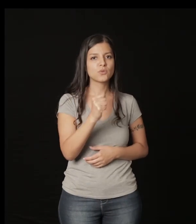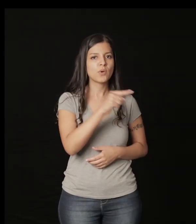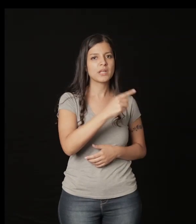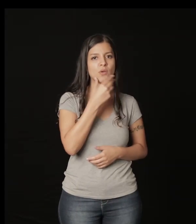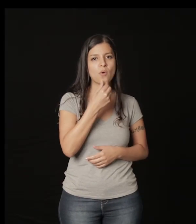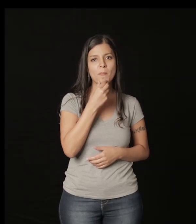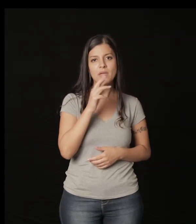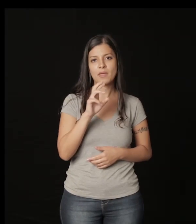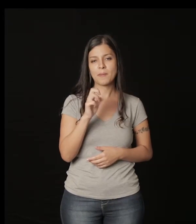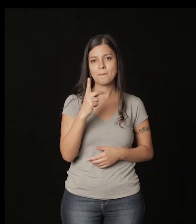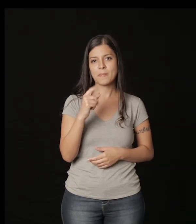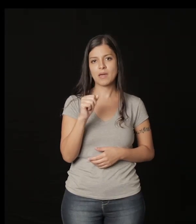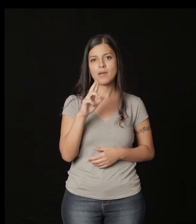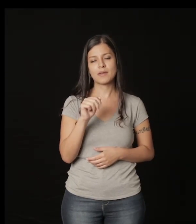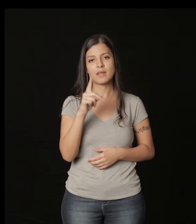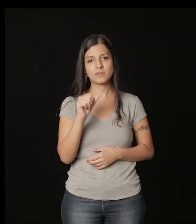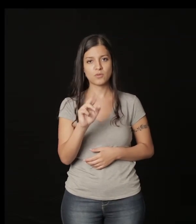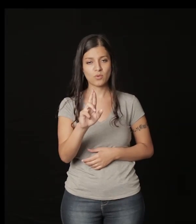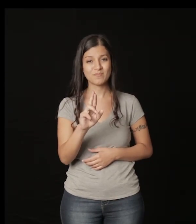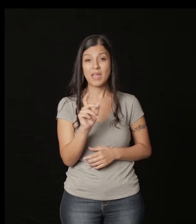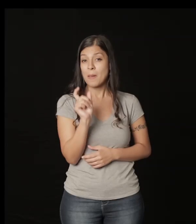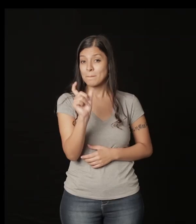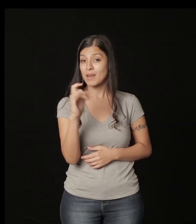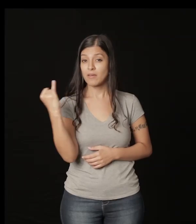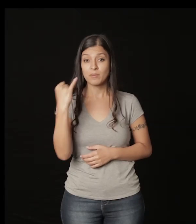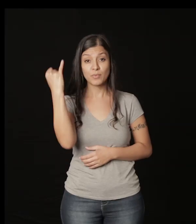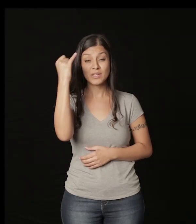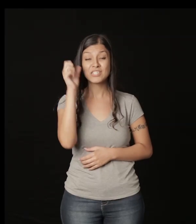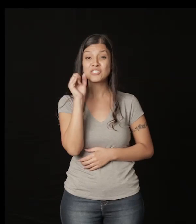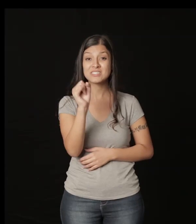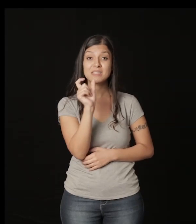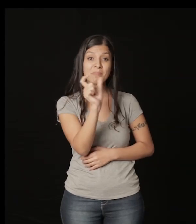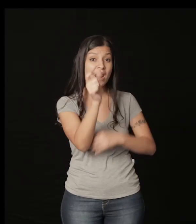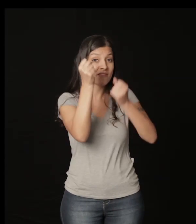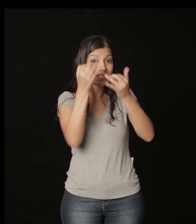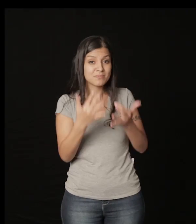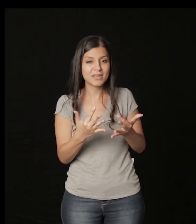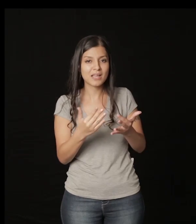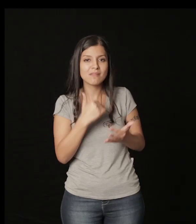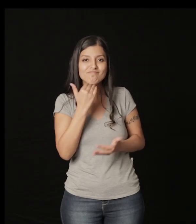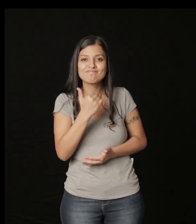So again, the words are very important, because without the words, this wouldn't mean anything.